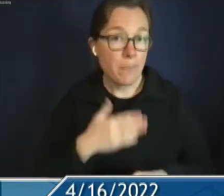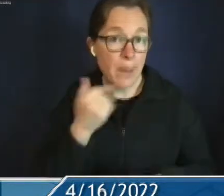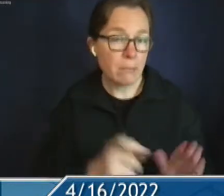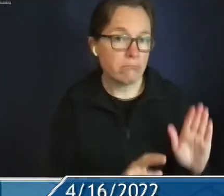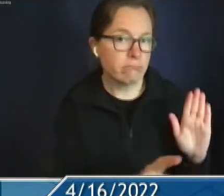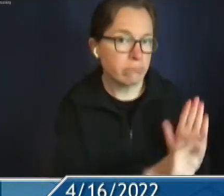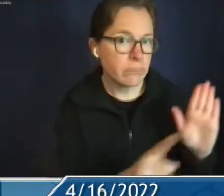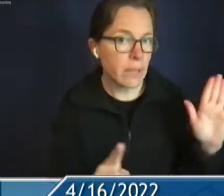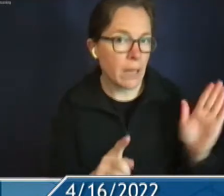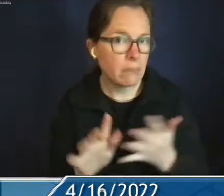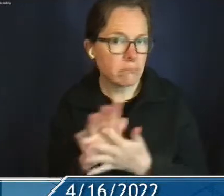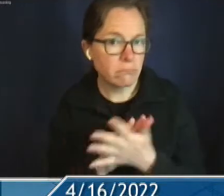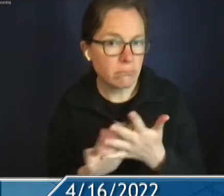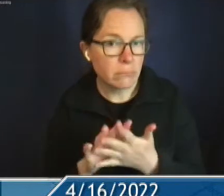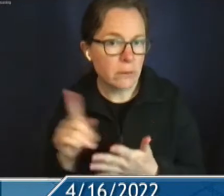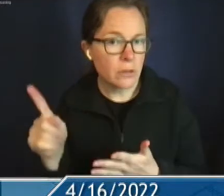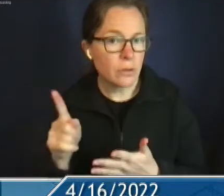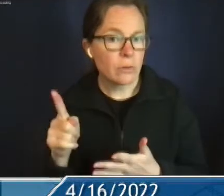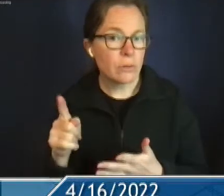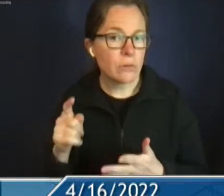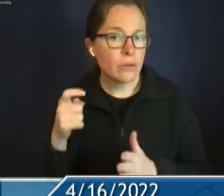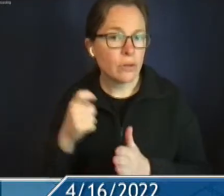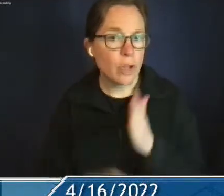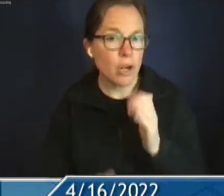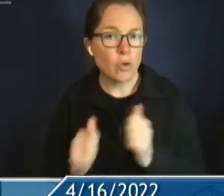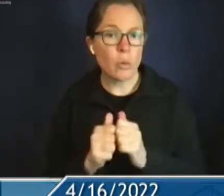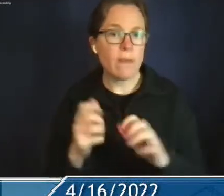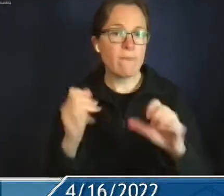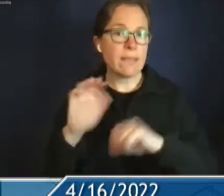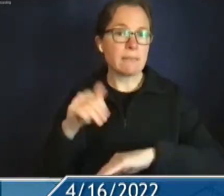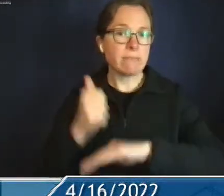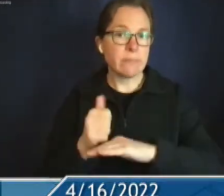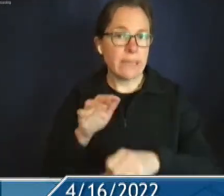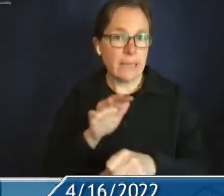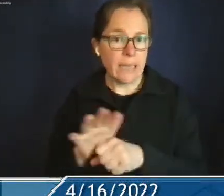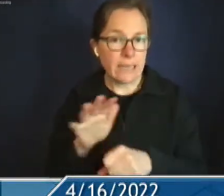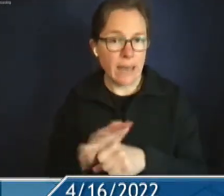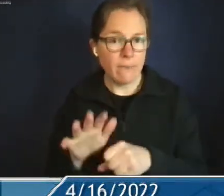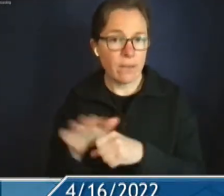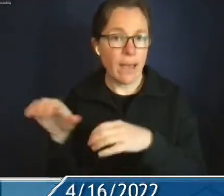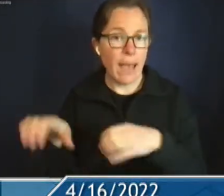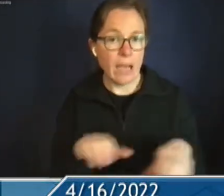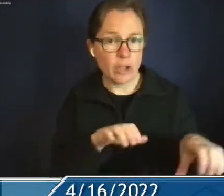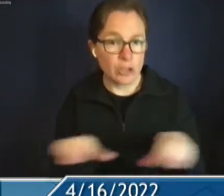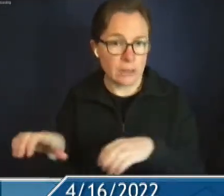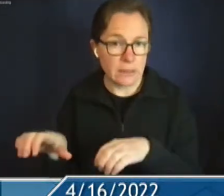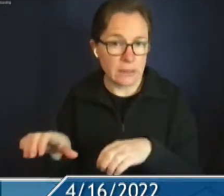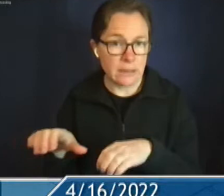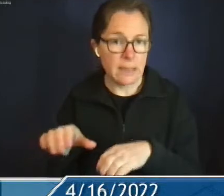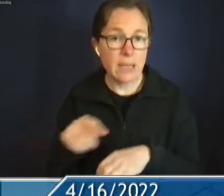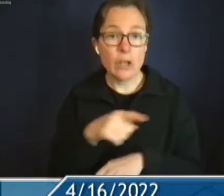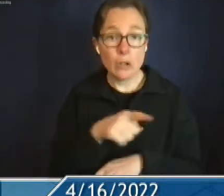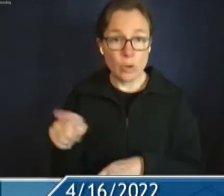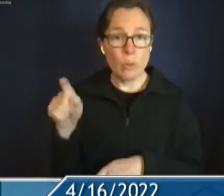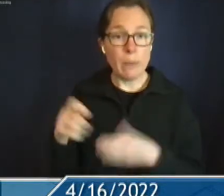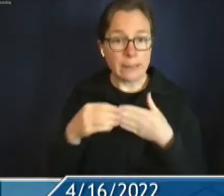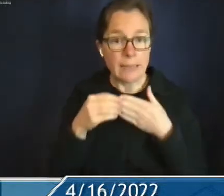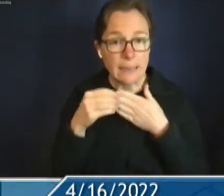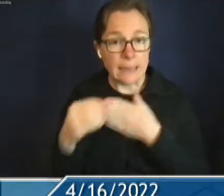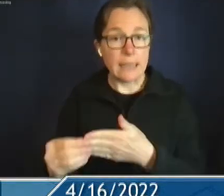with emergency powers charged with quickly implementing sufficient actions. As elected, you must lead